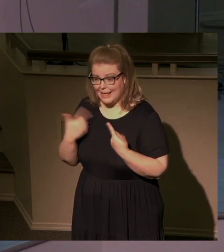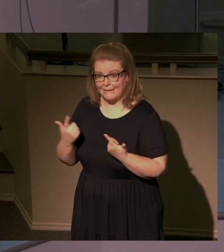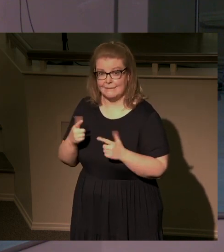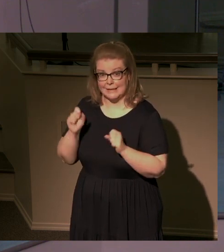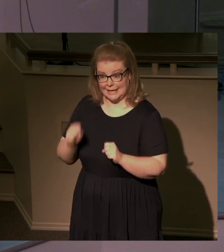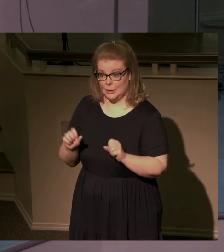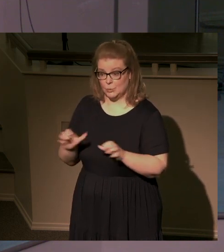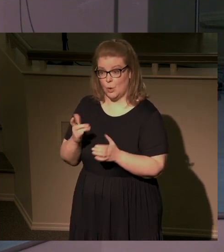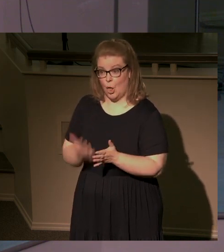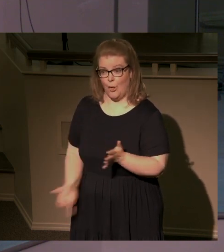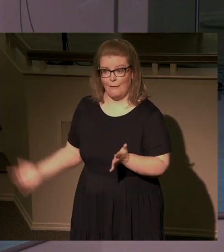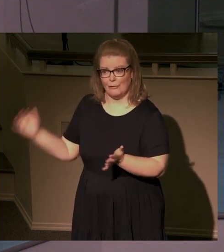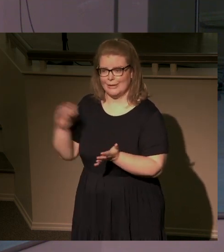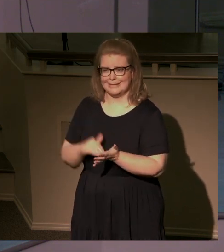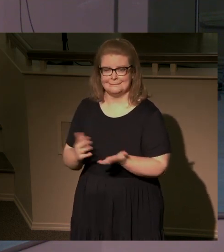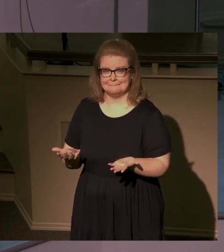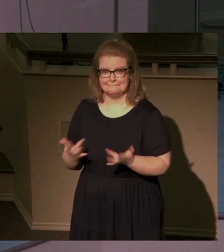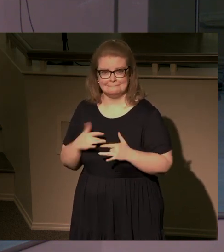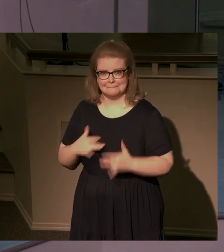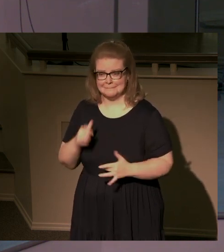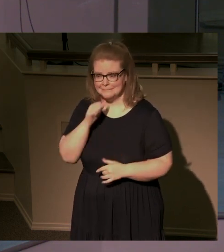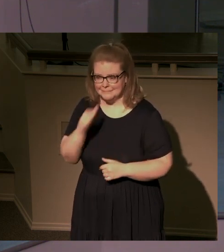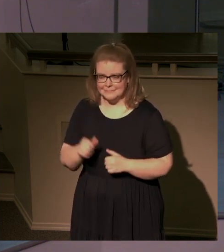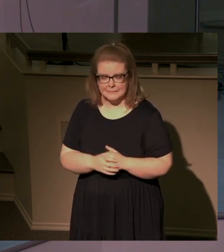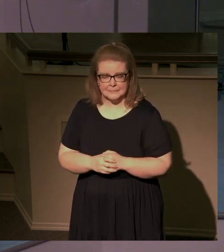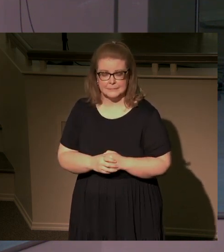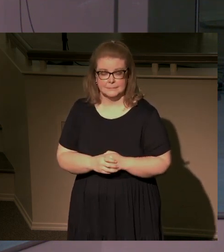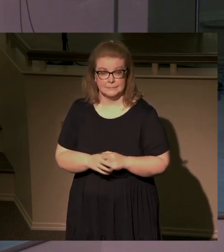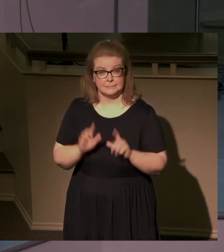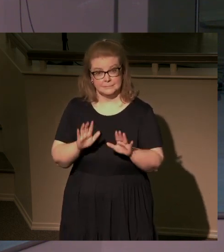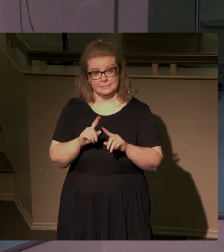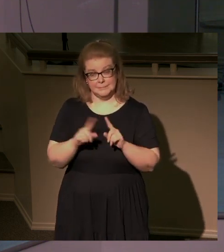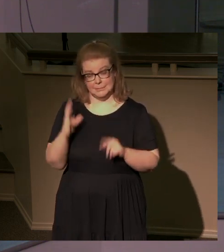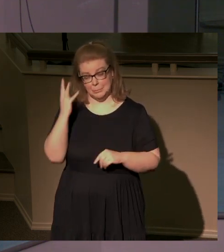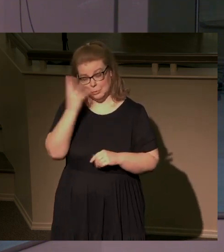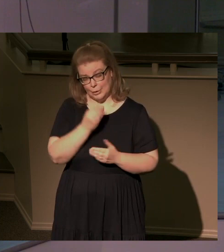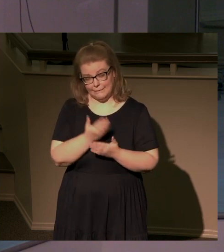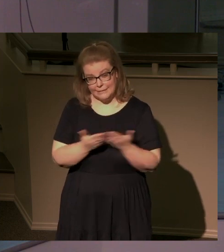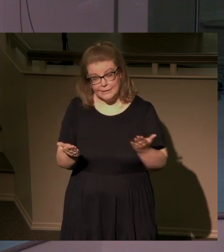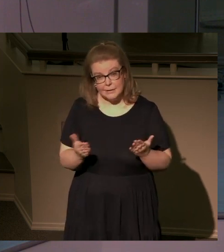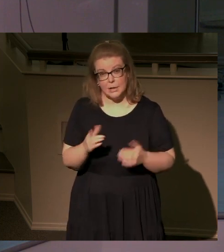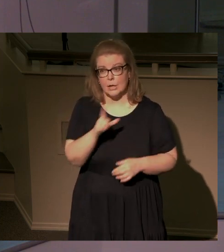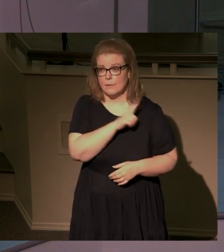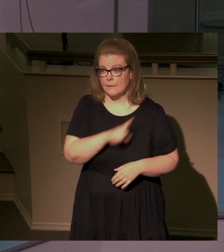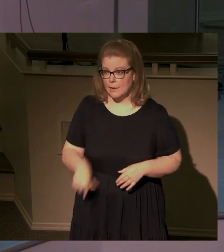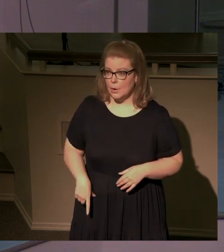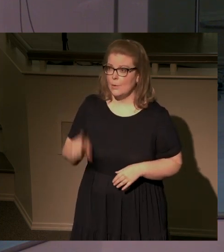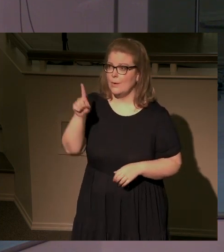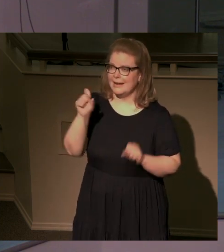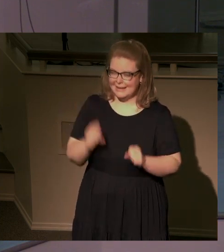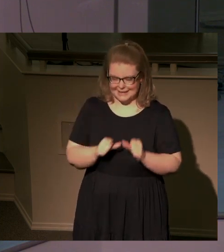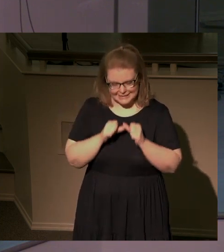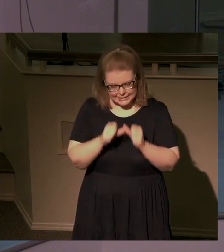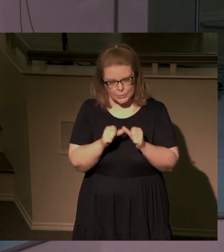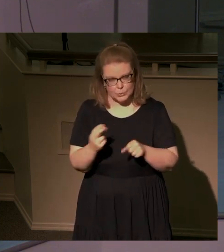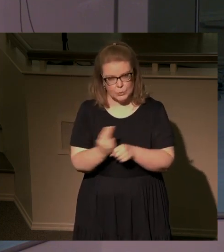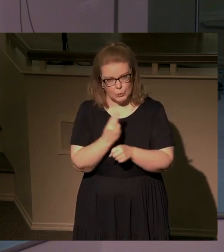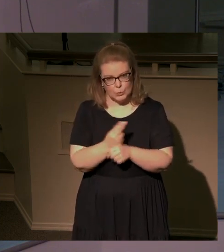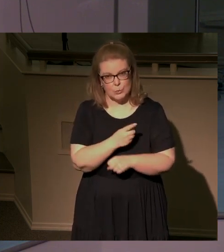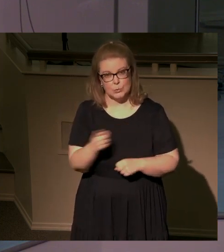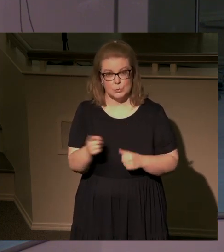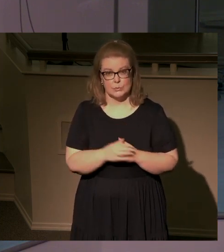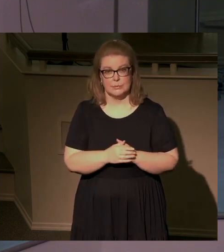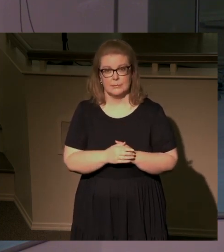do-over. But the beautiful thing is that the Lord can continue to use you. and a testimony